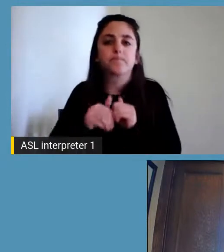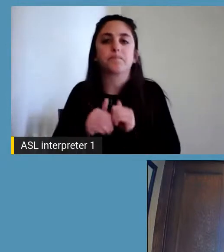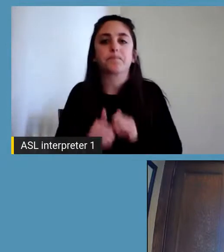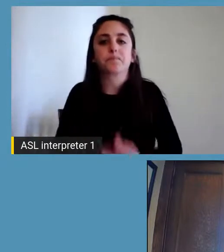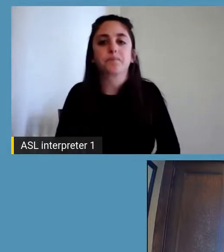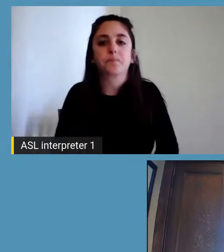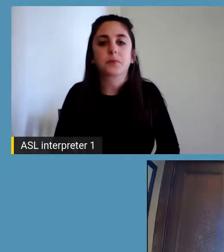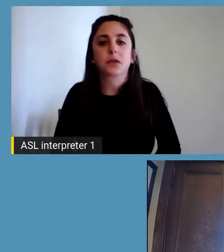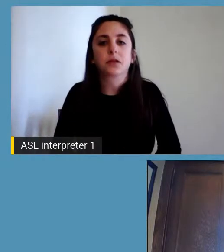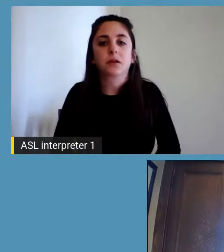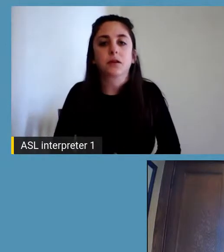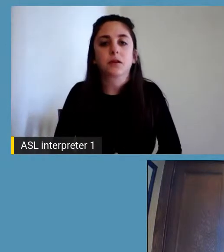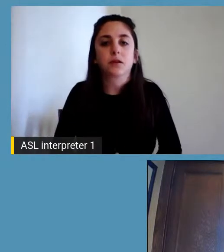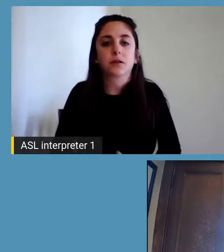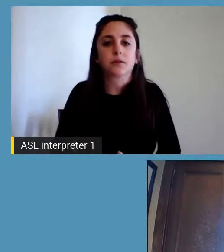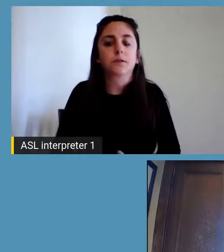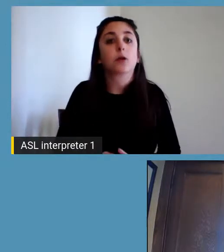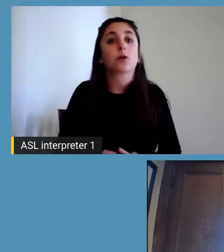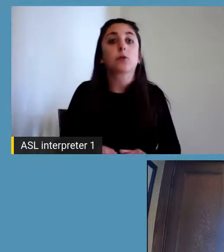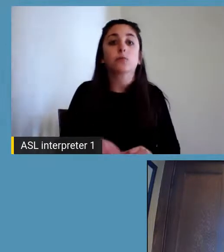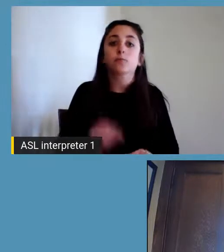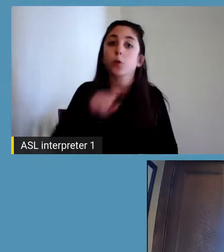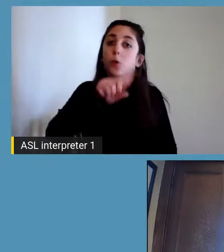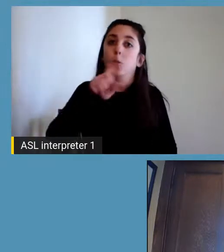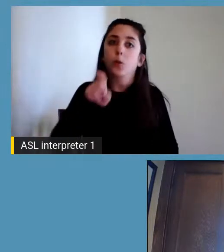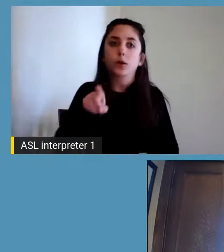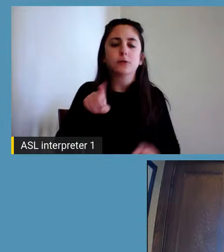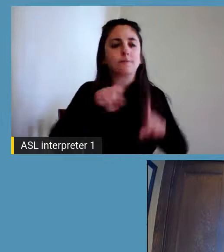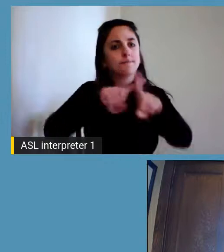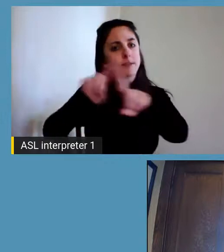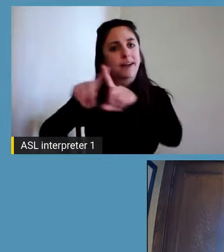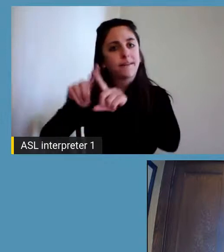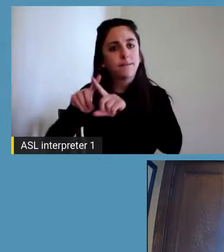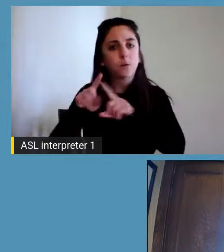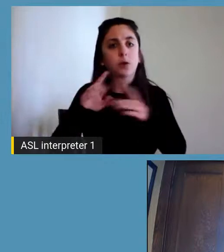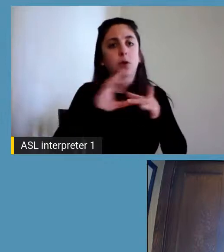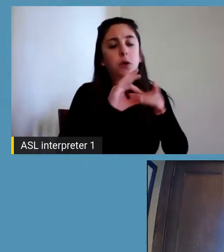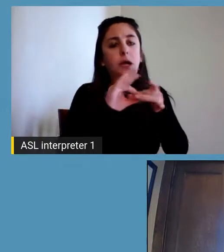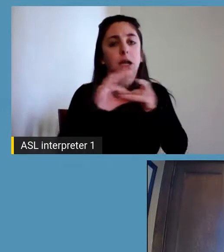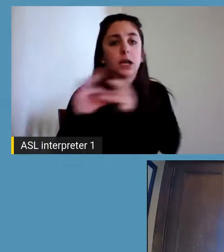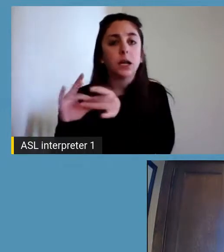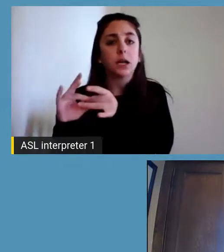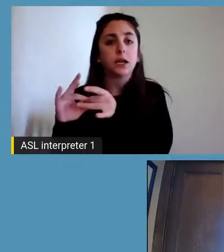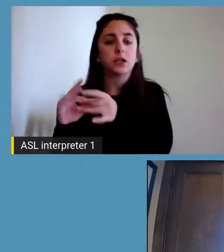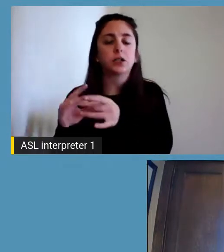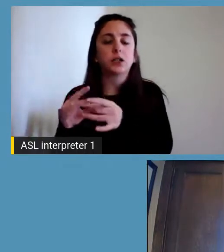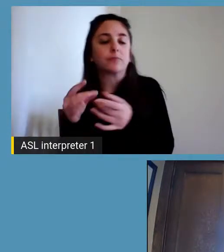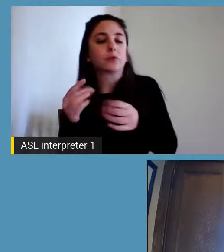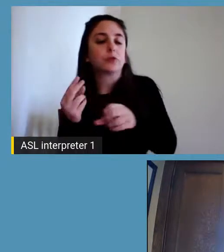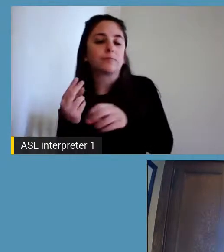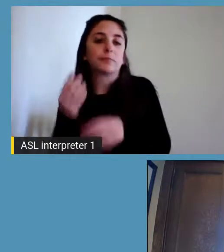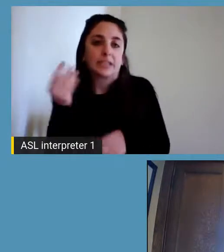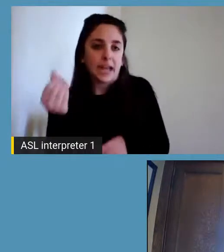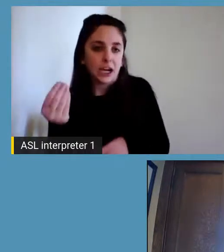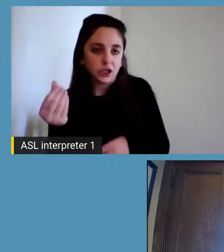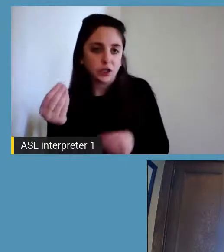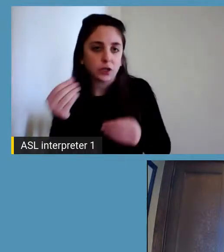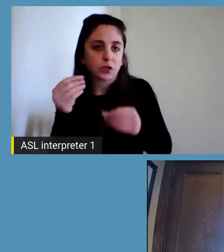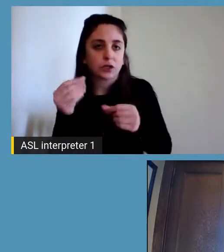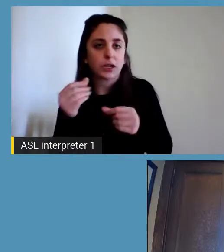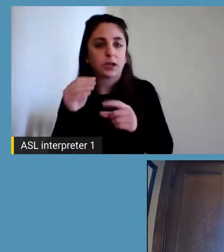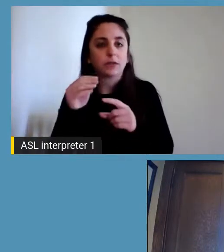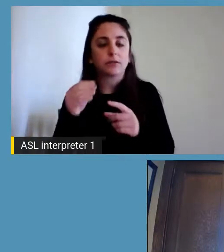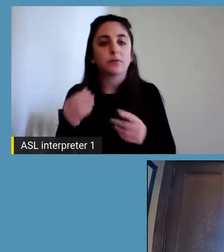So a number of the questions that are coming through the chat have to do with this idea of details and textures. And here's one question that says, how is it possible to